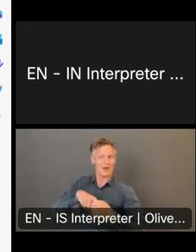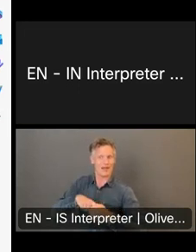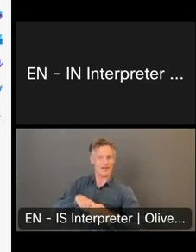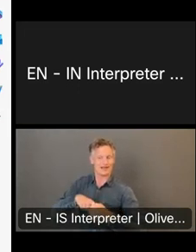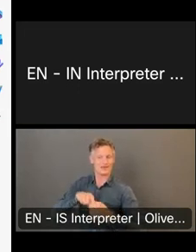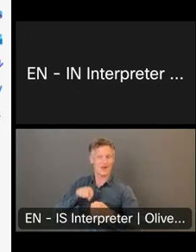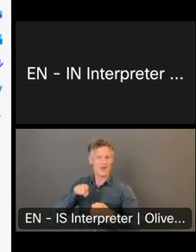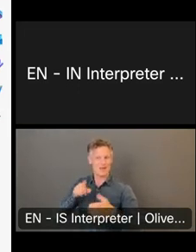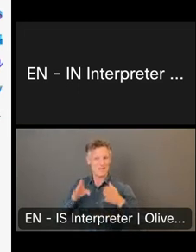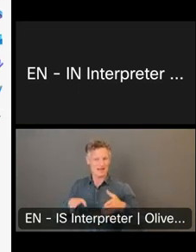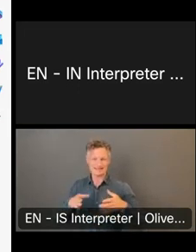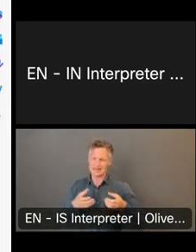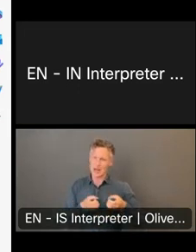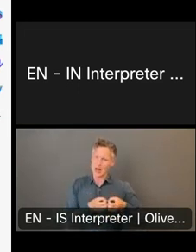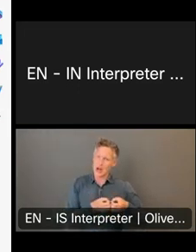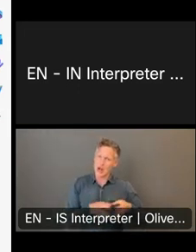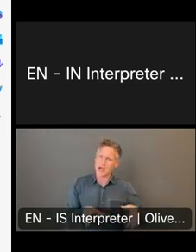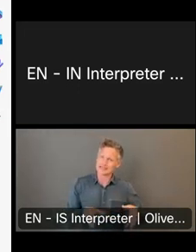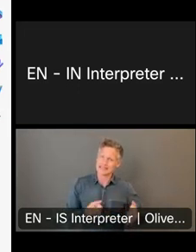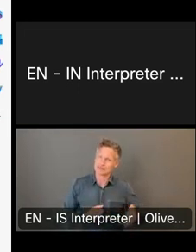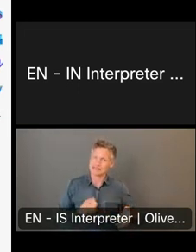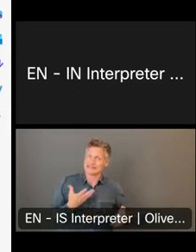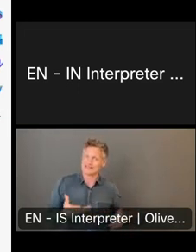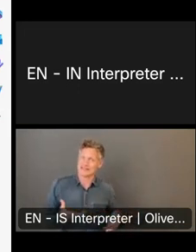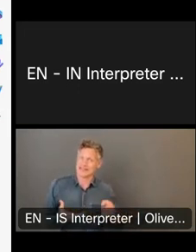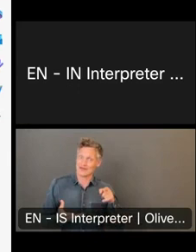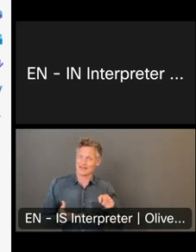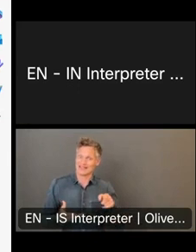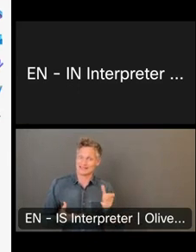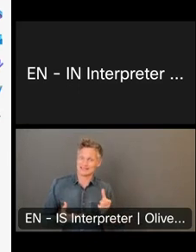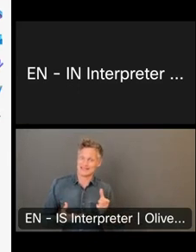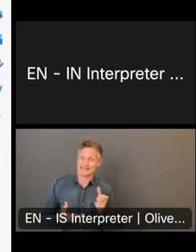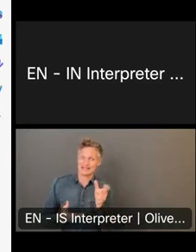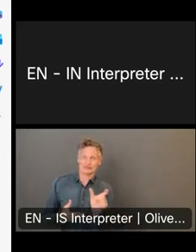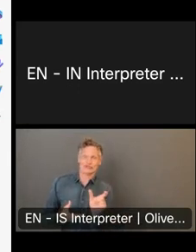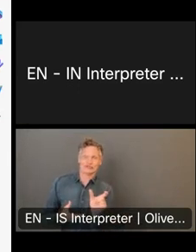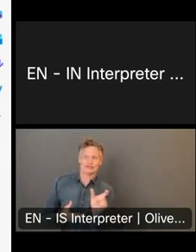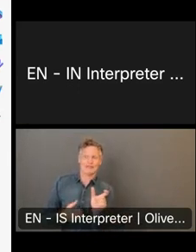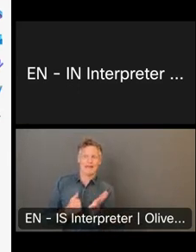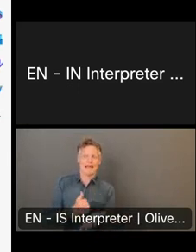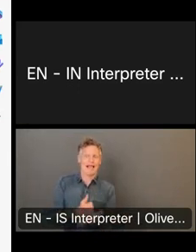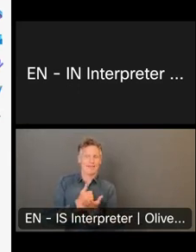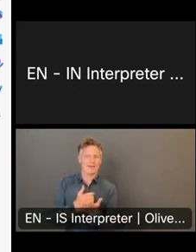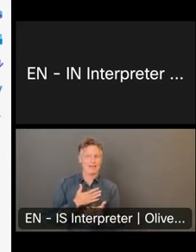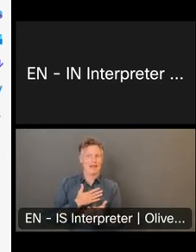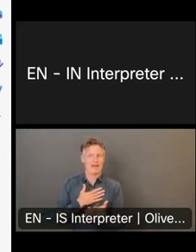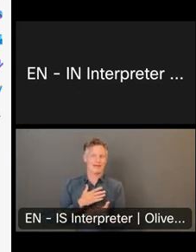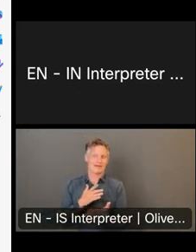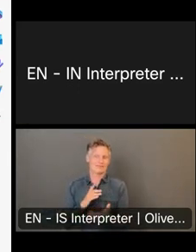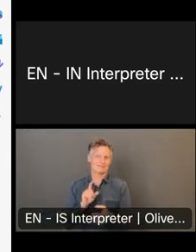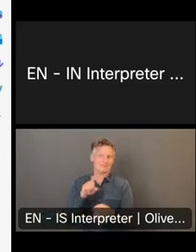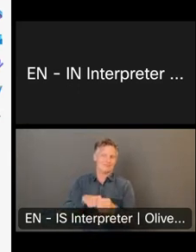an expression to acquire that possibility to indicate something about the users in the listener's